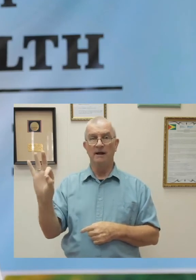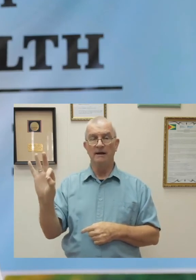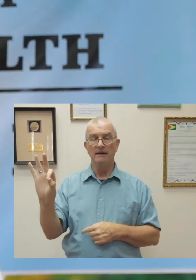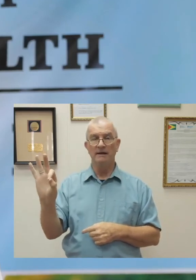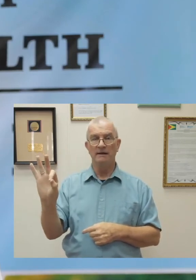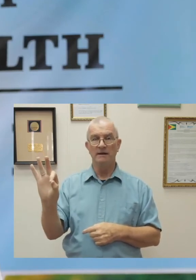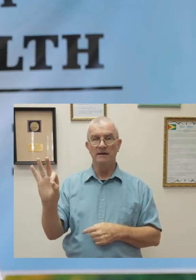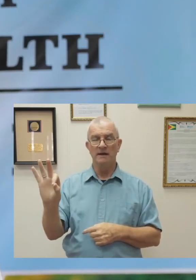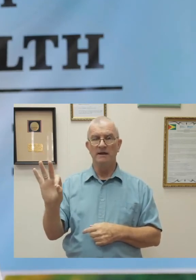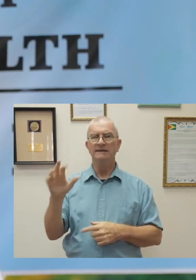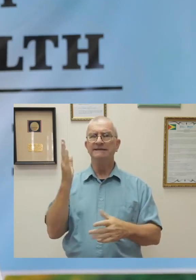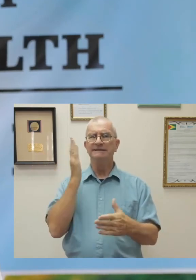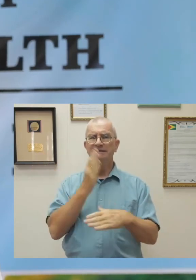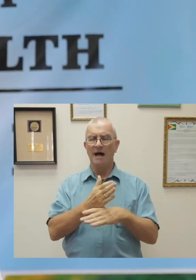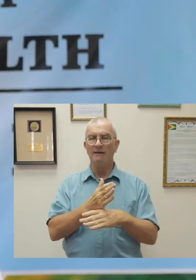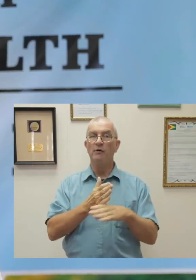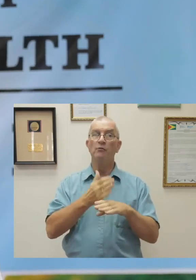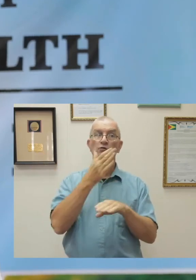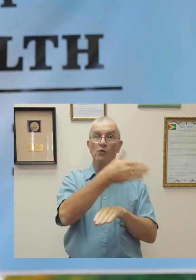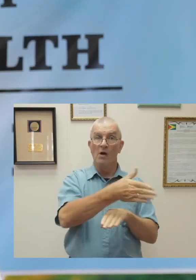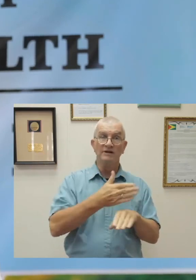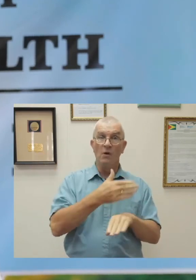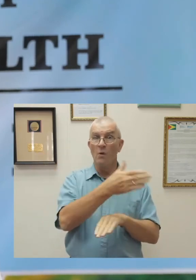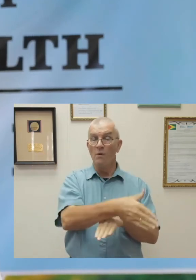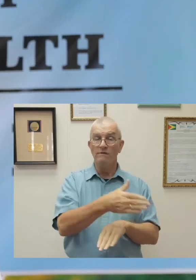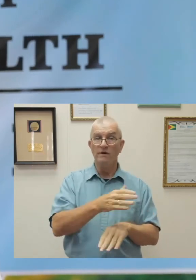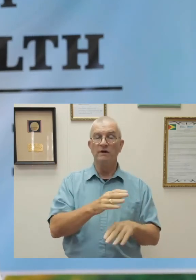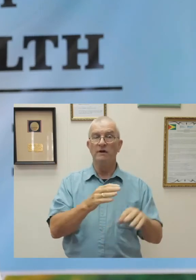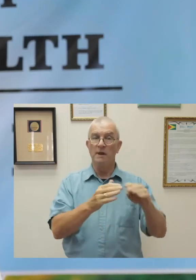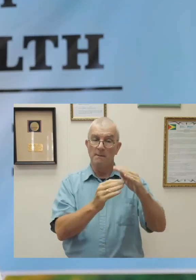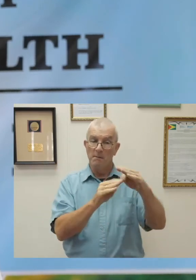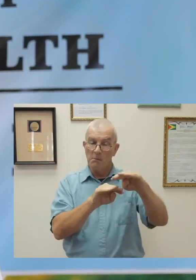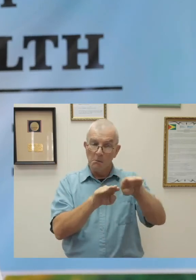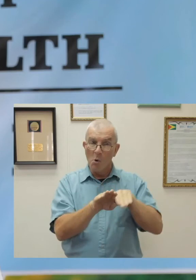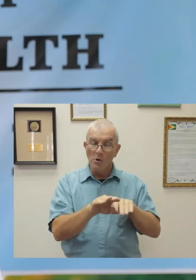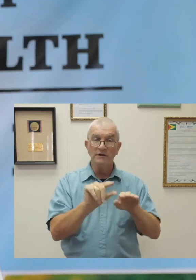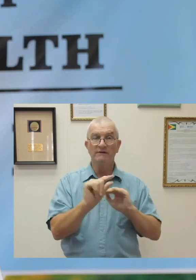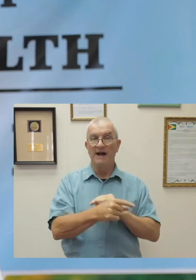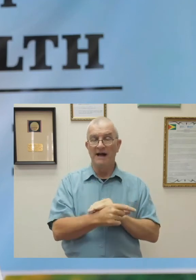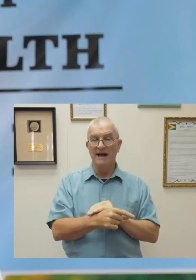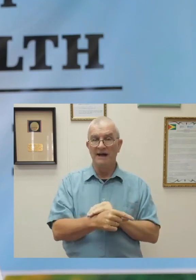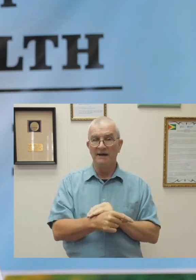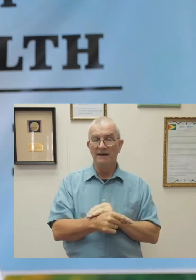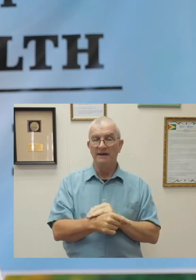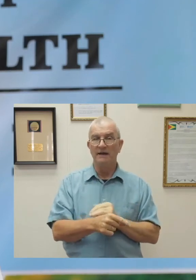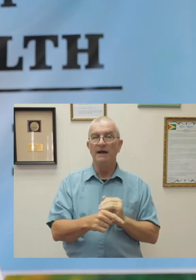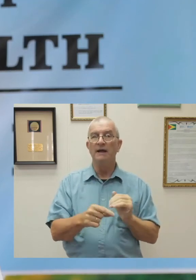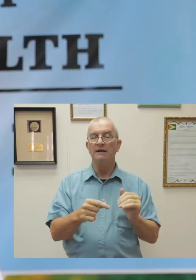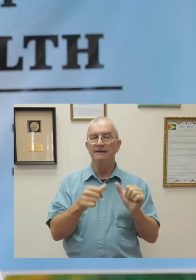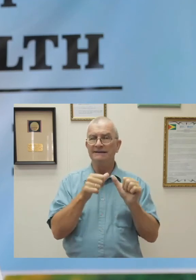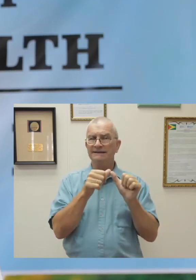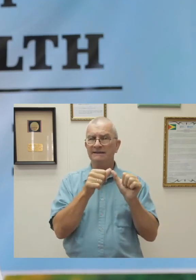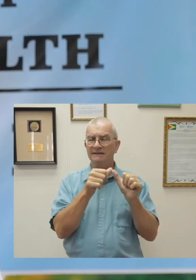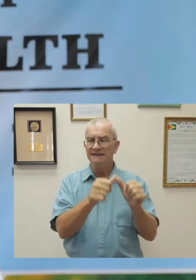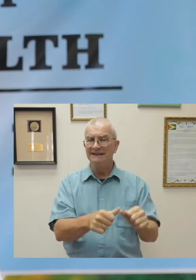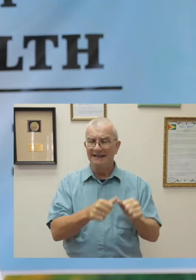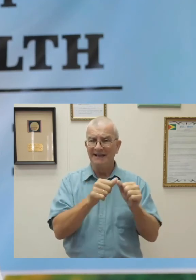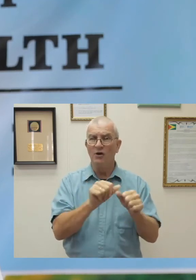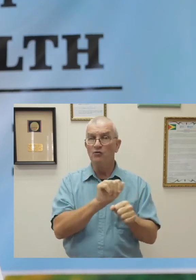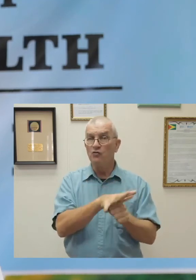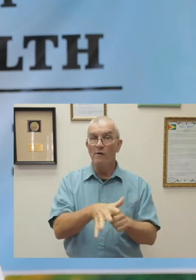9 to desist from crossing the borders as COVID continues to strike